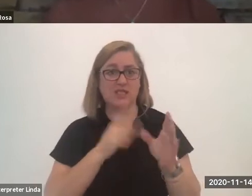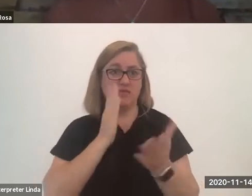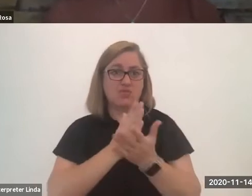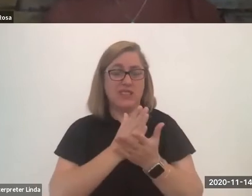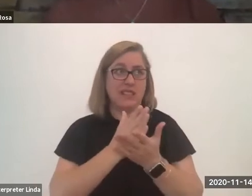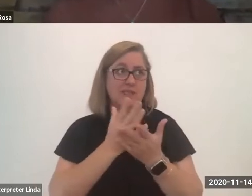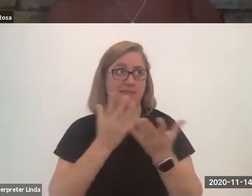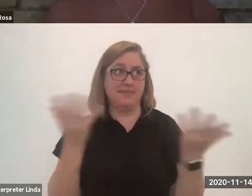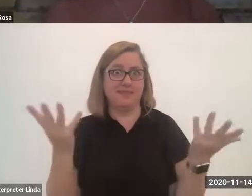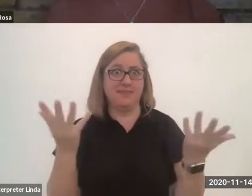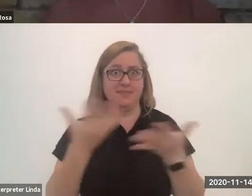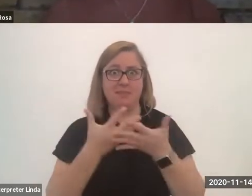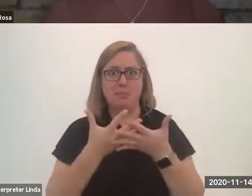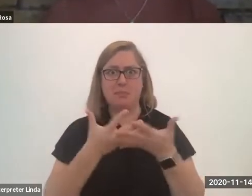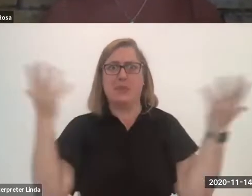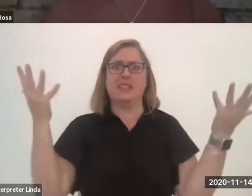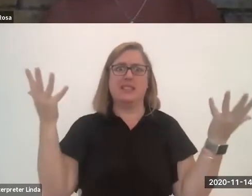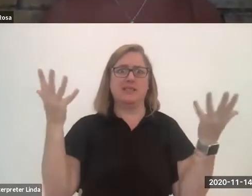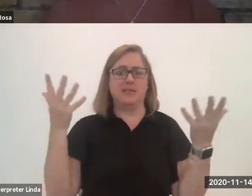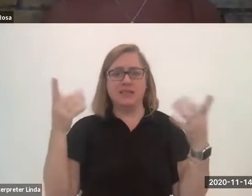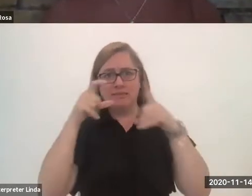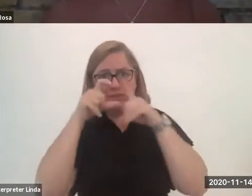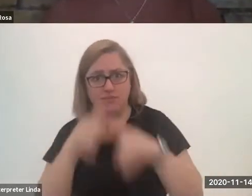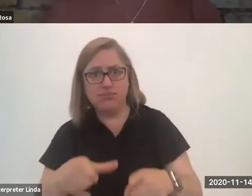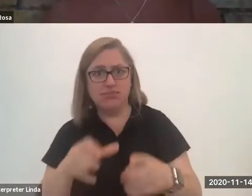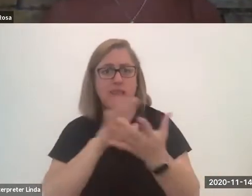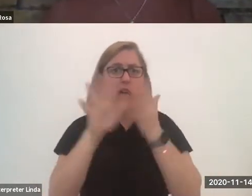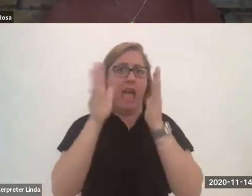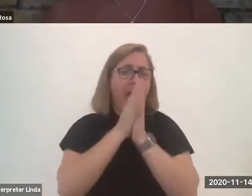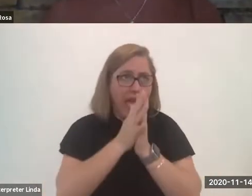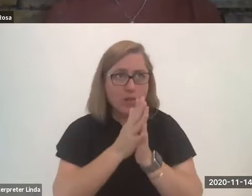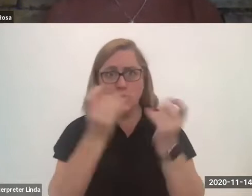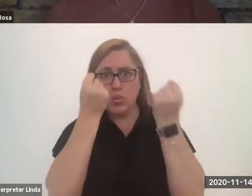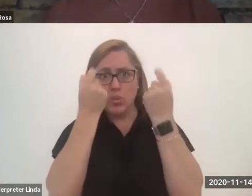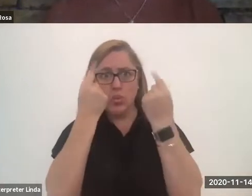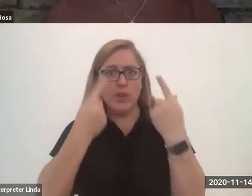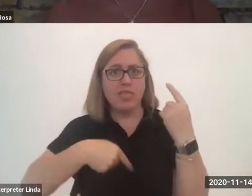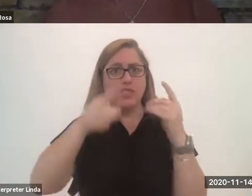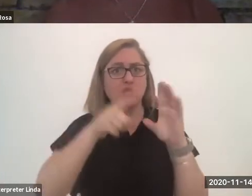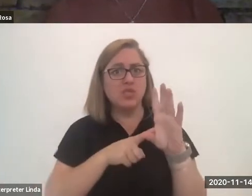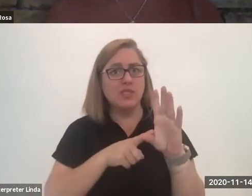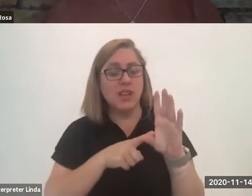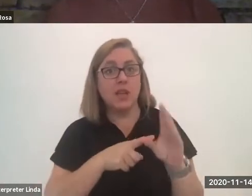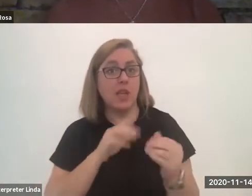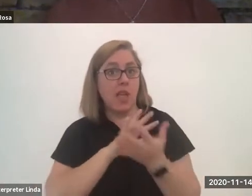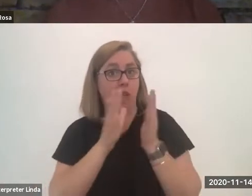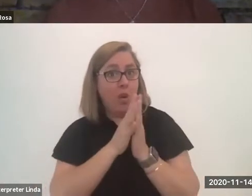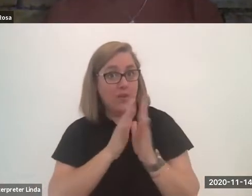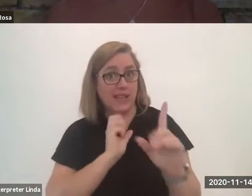massive and complex one for people to navigate. How has that, I guess, affected